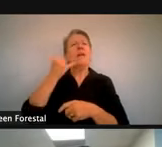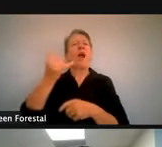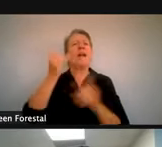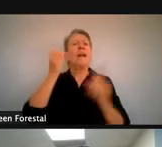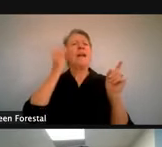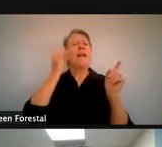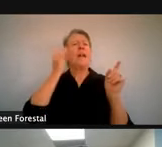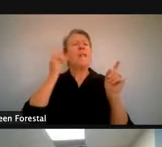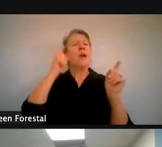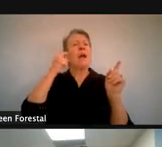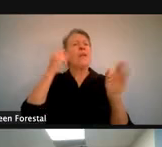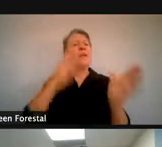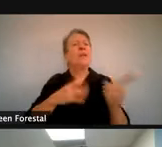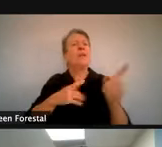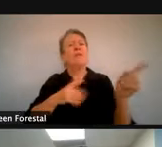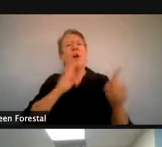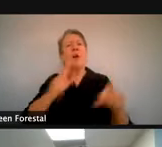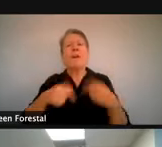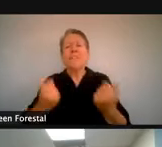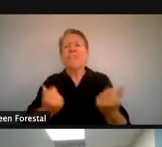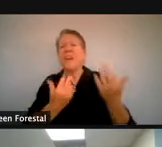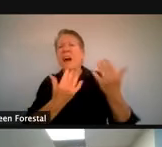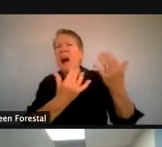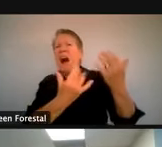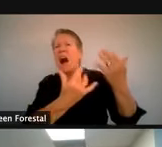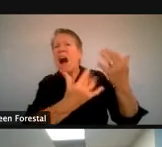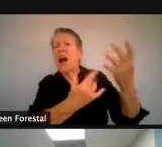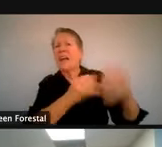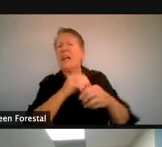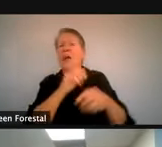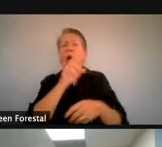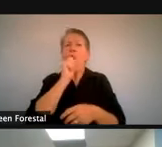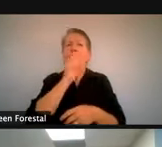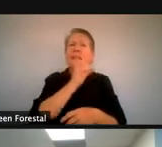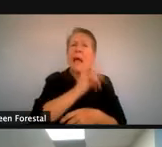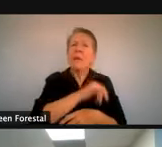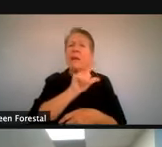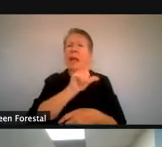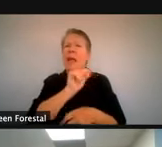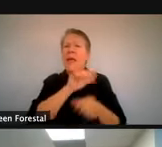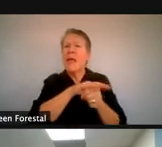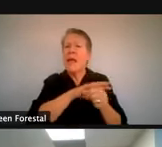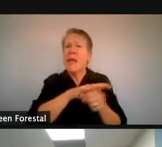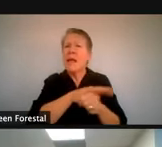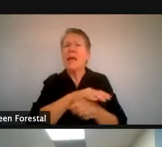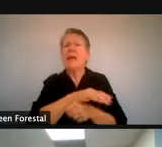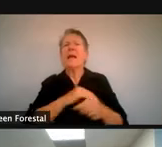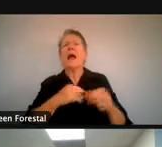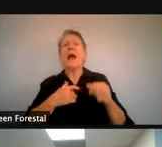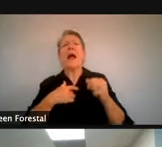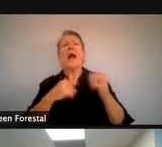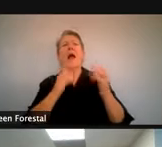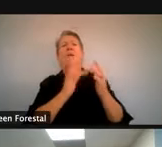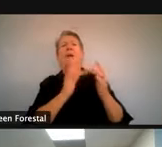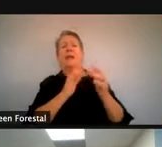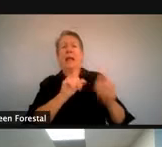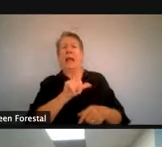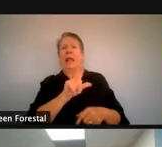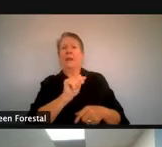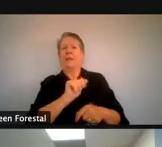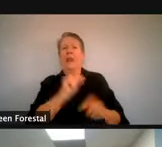County fires. Reached out to John Bel Edwards, Governor of Louisiana, to say that we were here for them, getting, I think, their